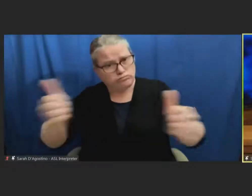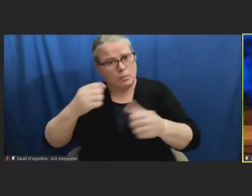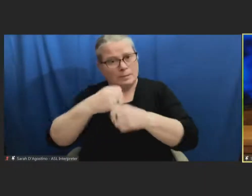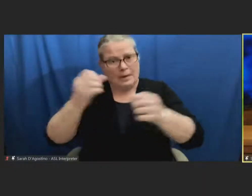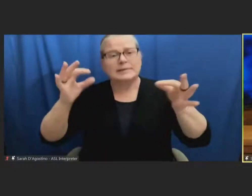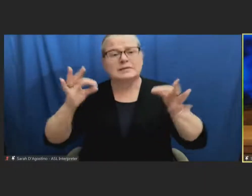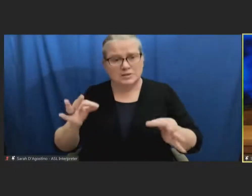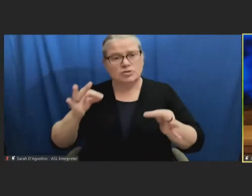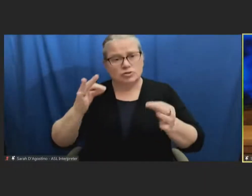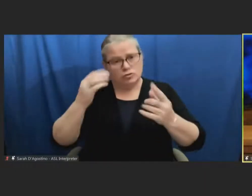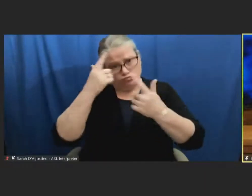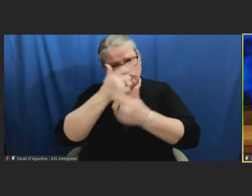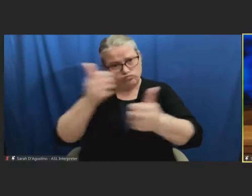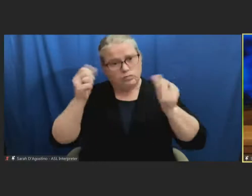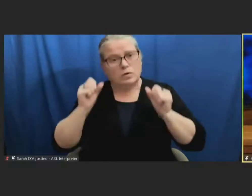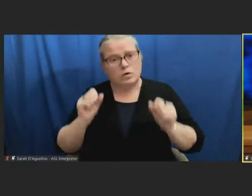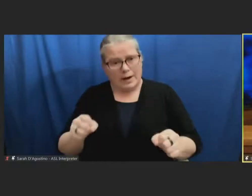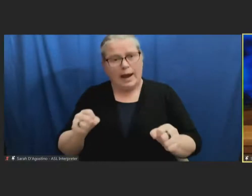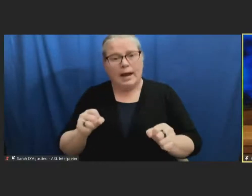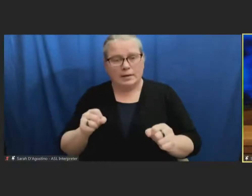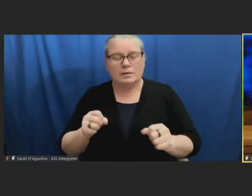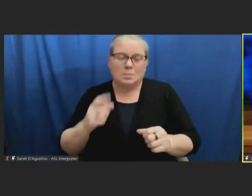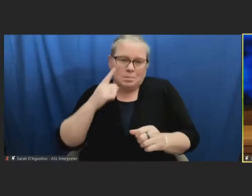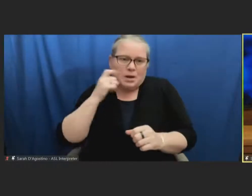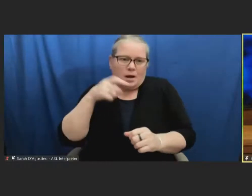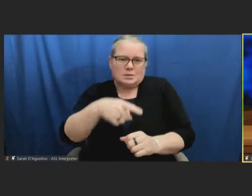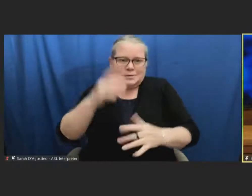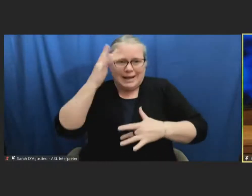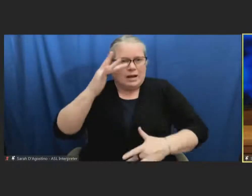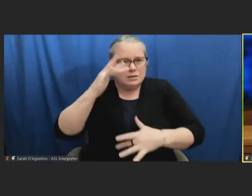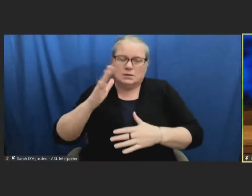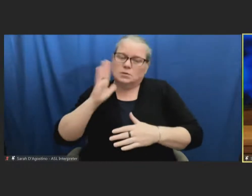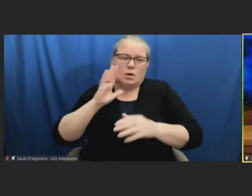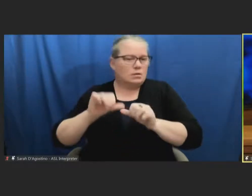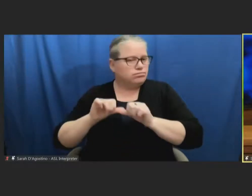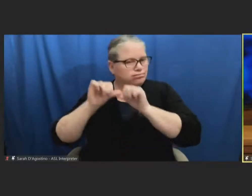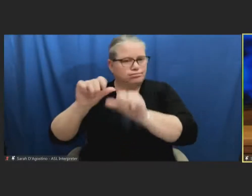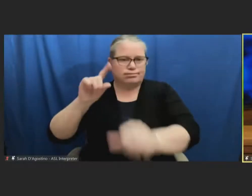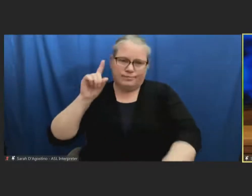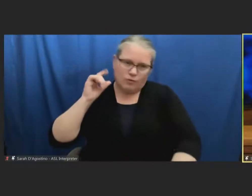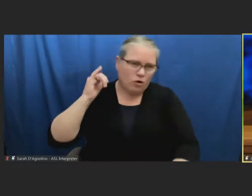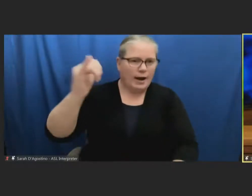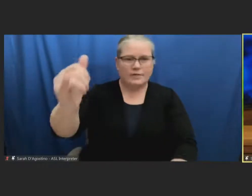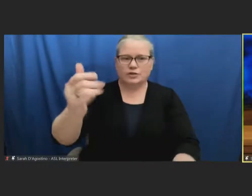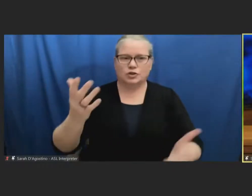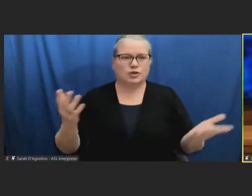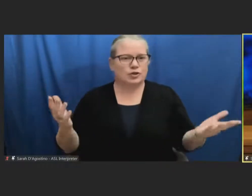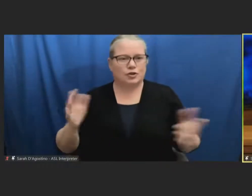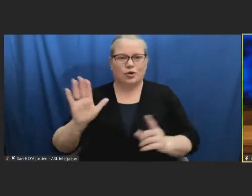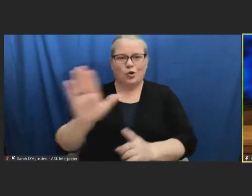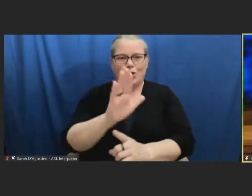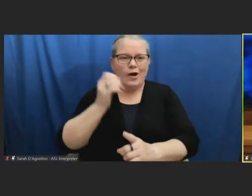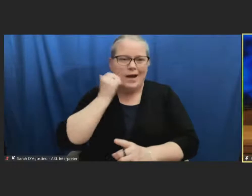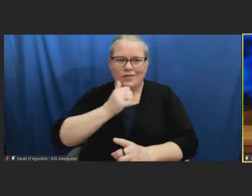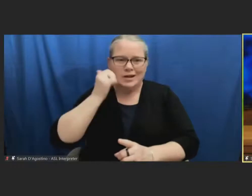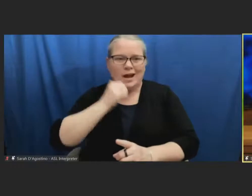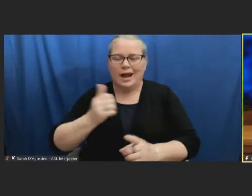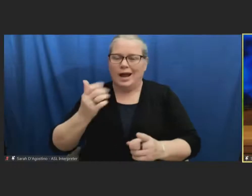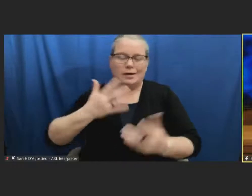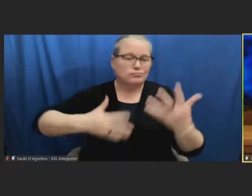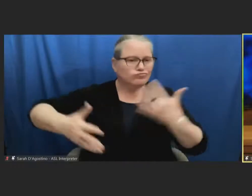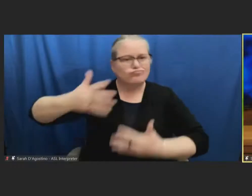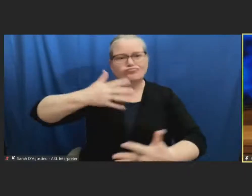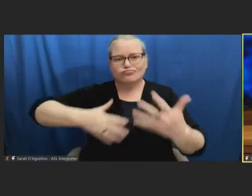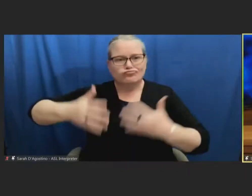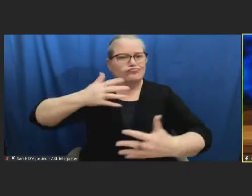this becomes an endemic illness, and as this becomes a more routine part of life, as this becomes just another circulating respiratory pathogen that